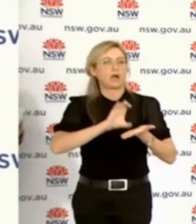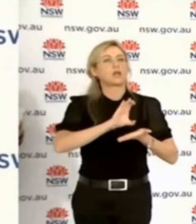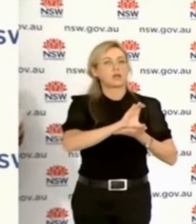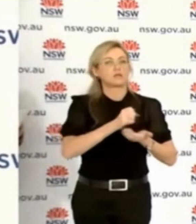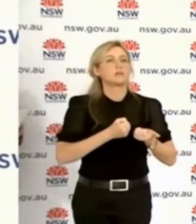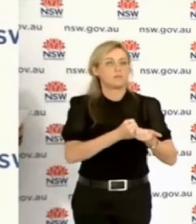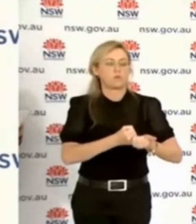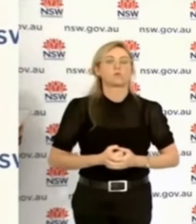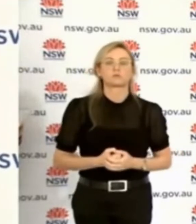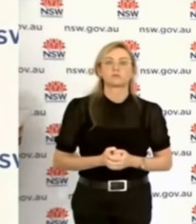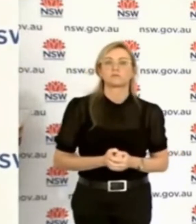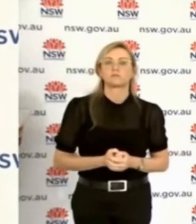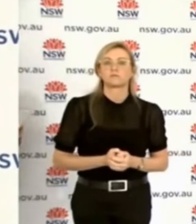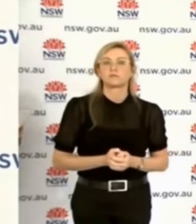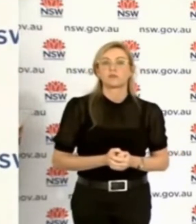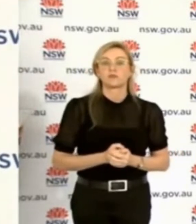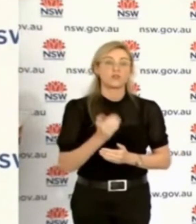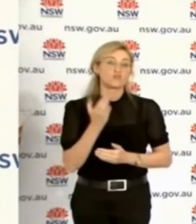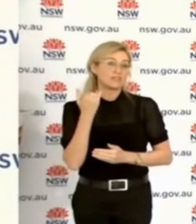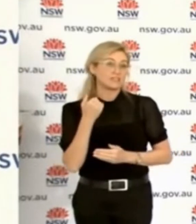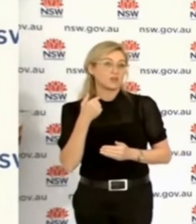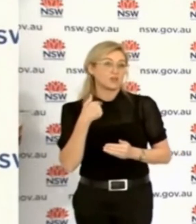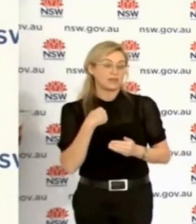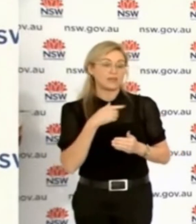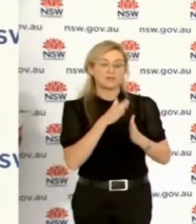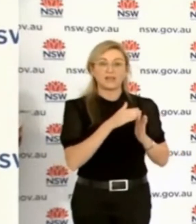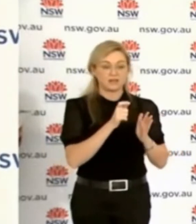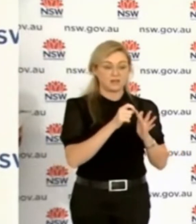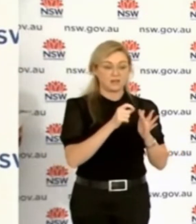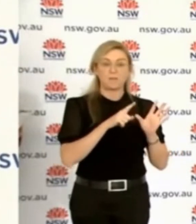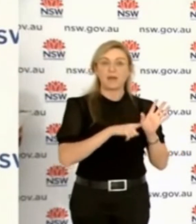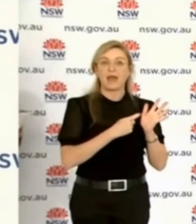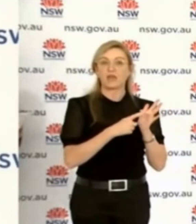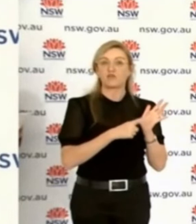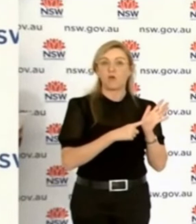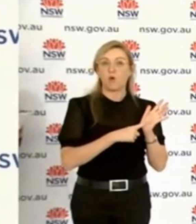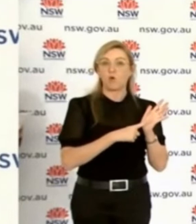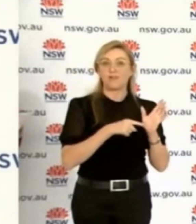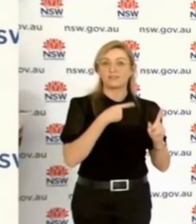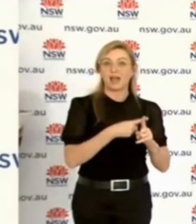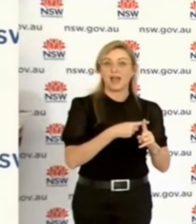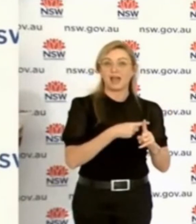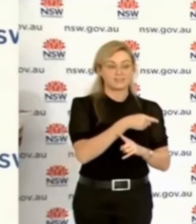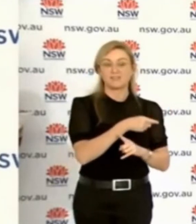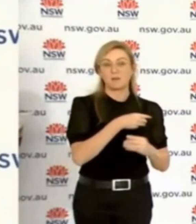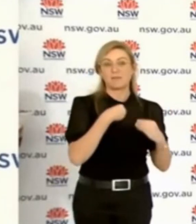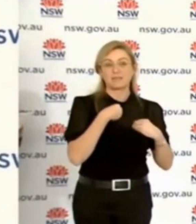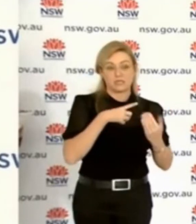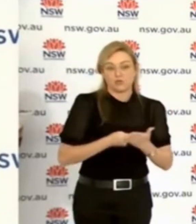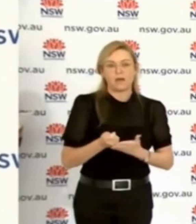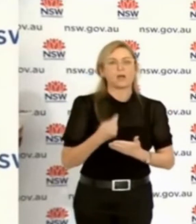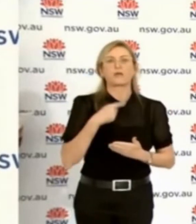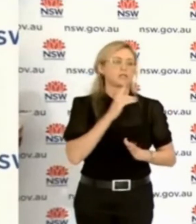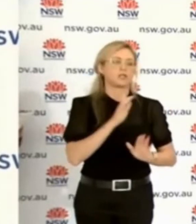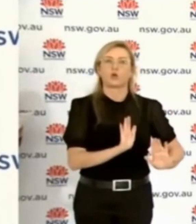just recently waived payroll tax for this financial quarter for all businesses with a payroll